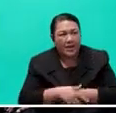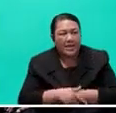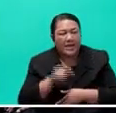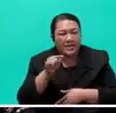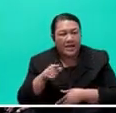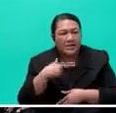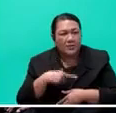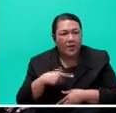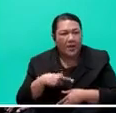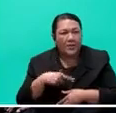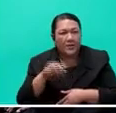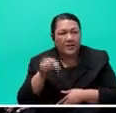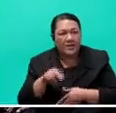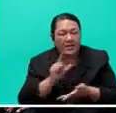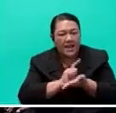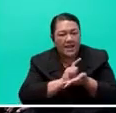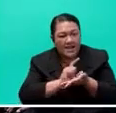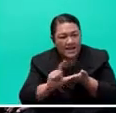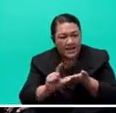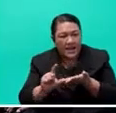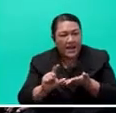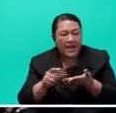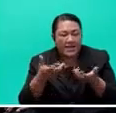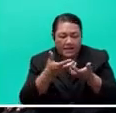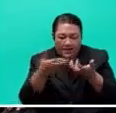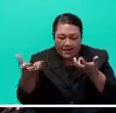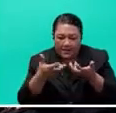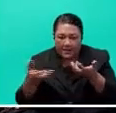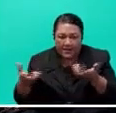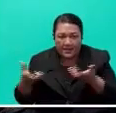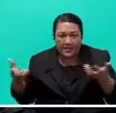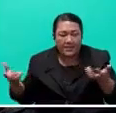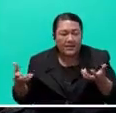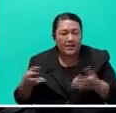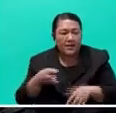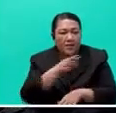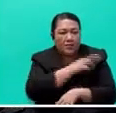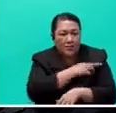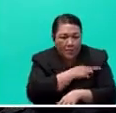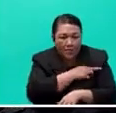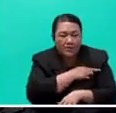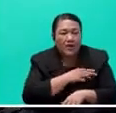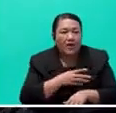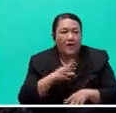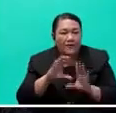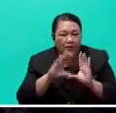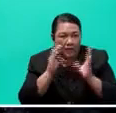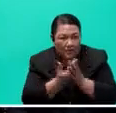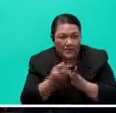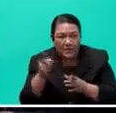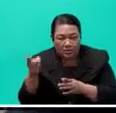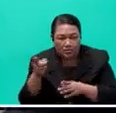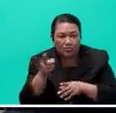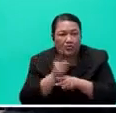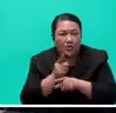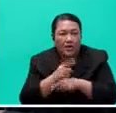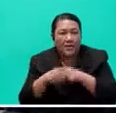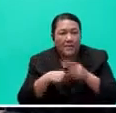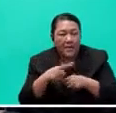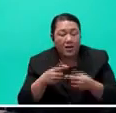very clear demarcation of the roles of the committee that you said, plus the law.